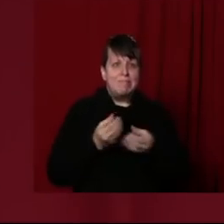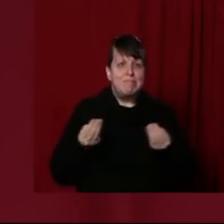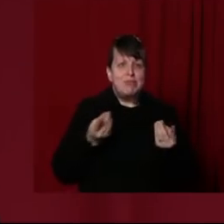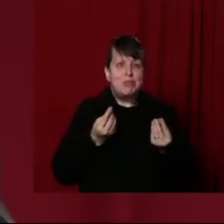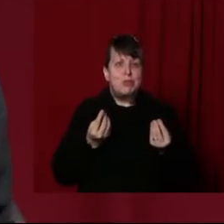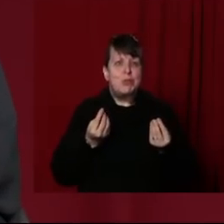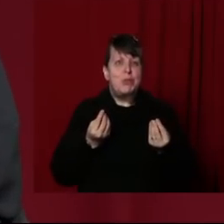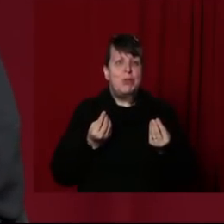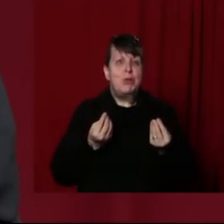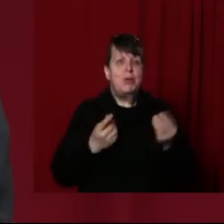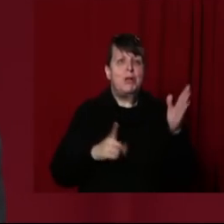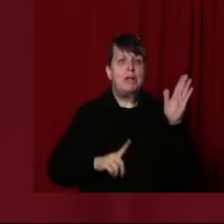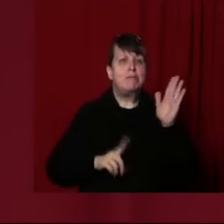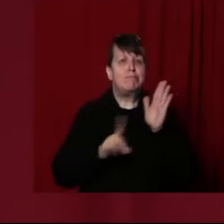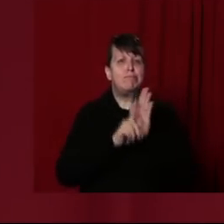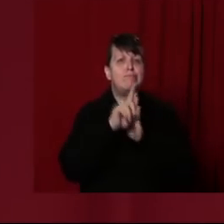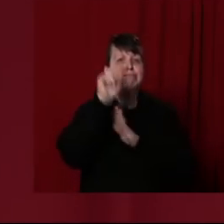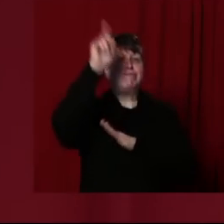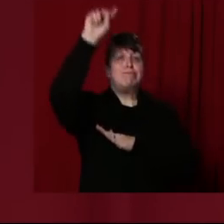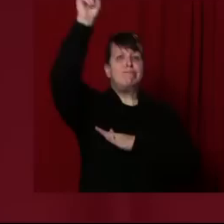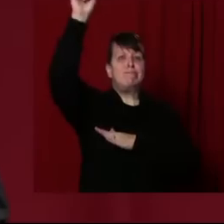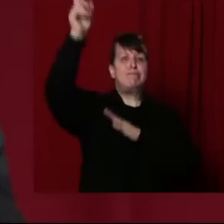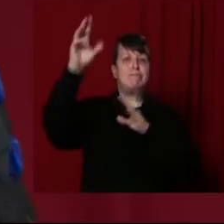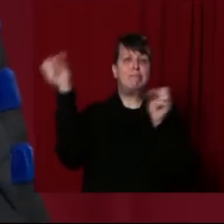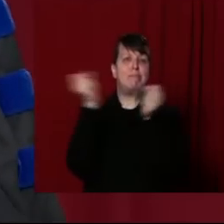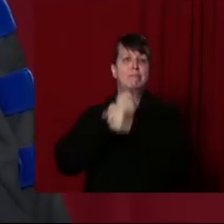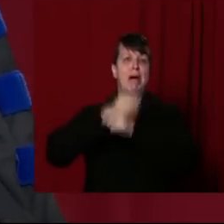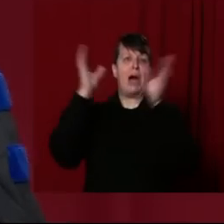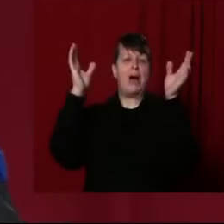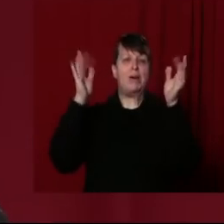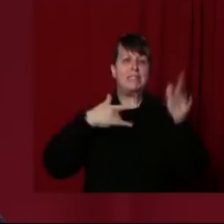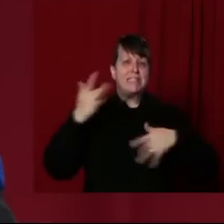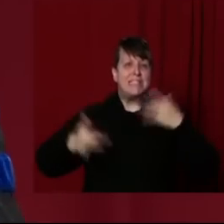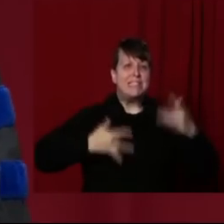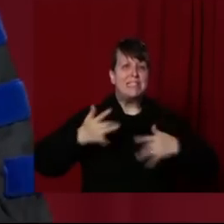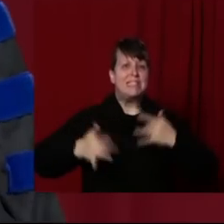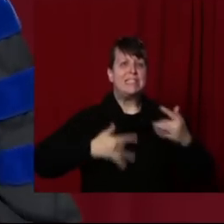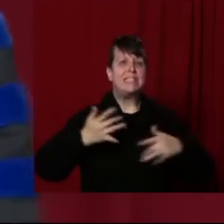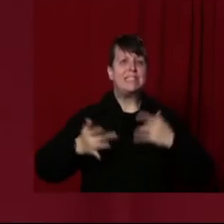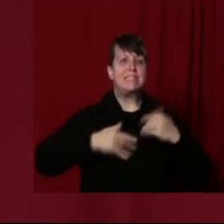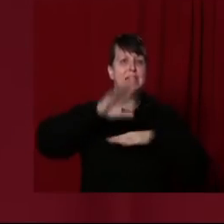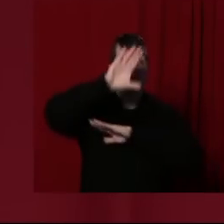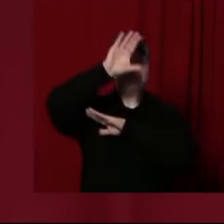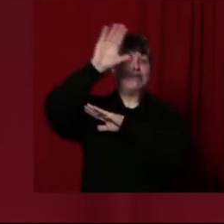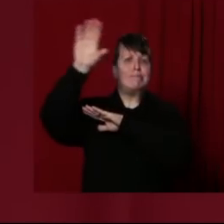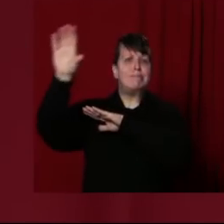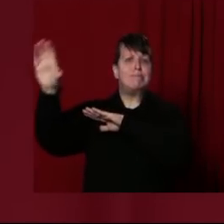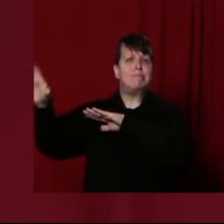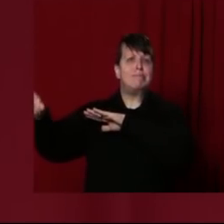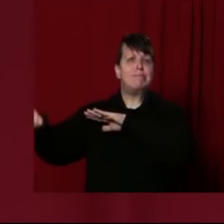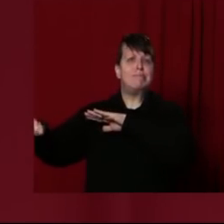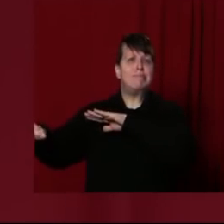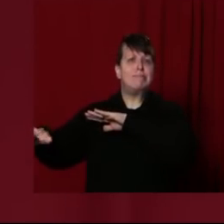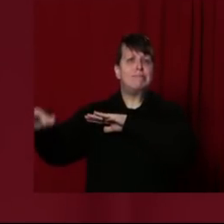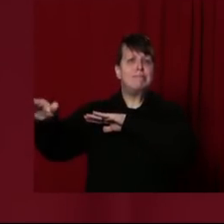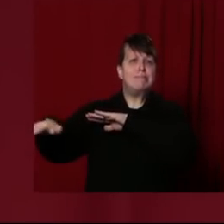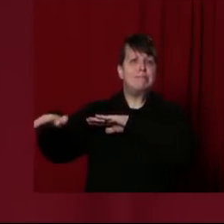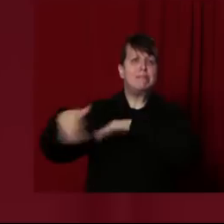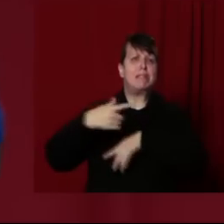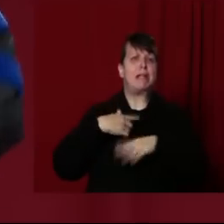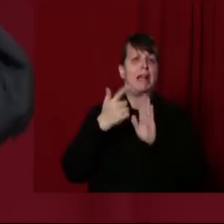we fire them off with great energy and jubilance into the wee hours of the legally acceptable